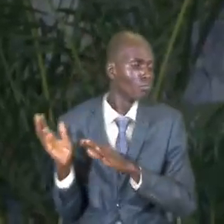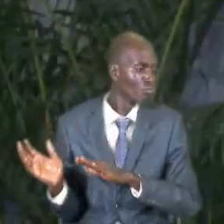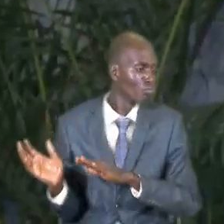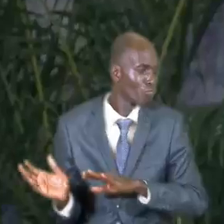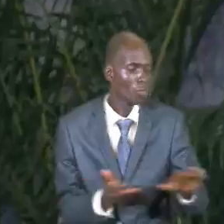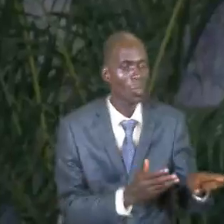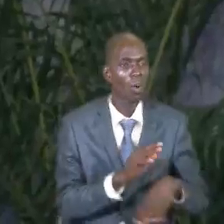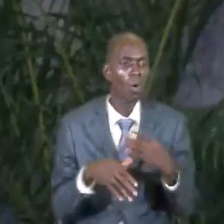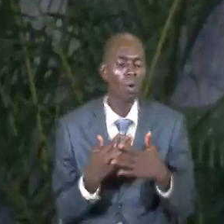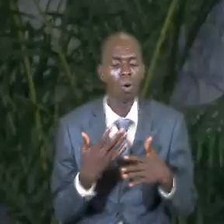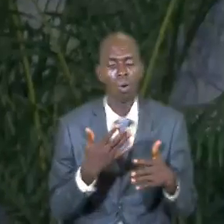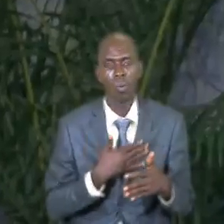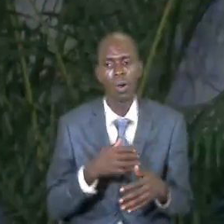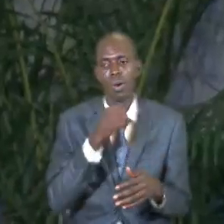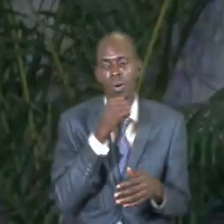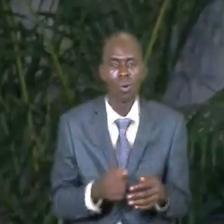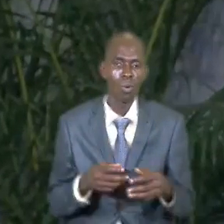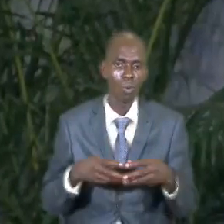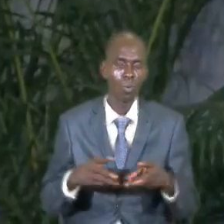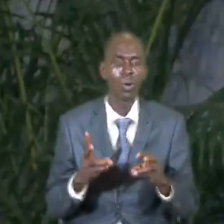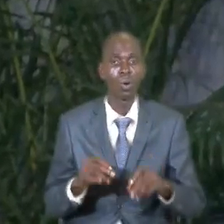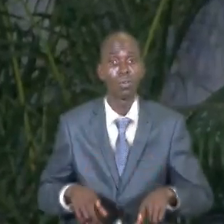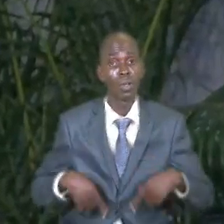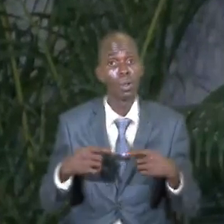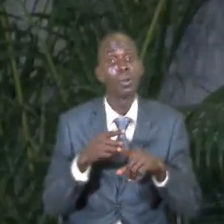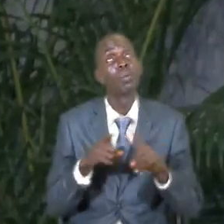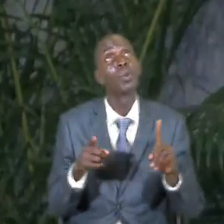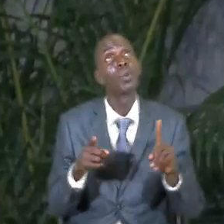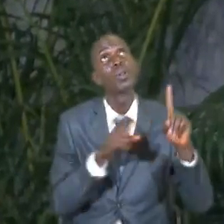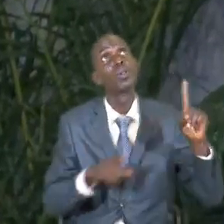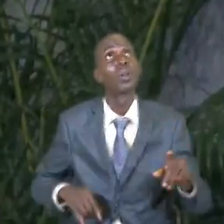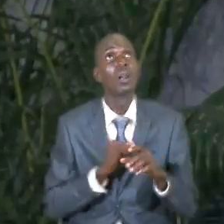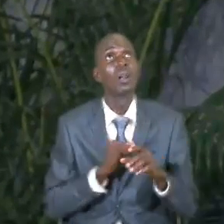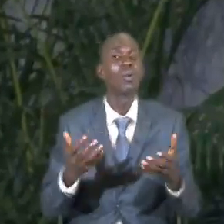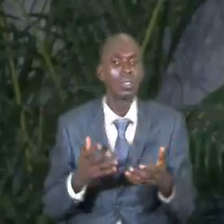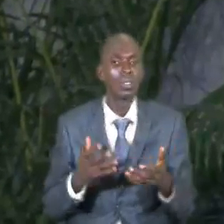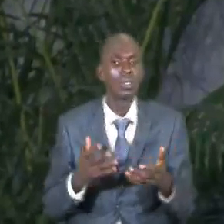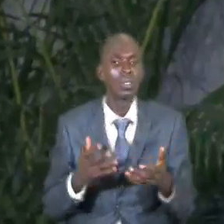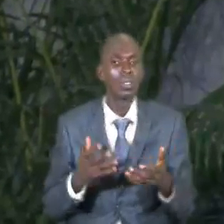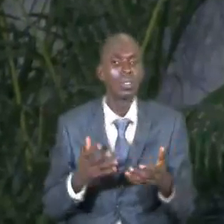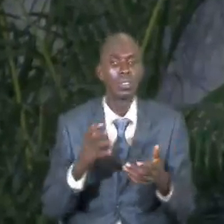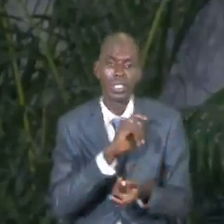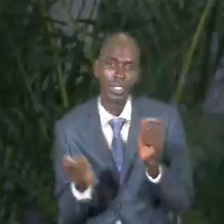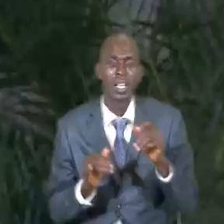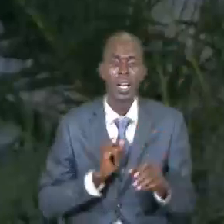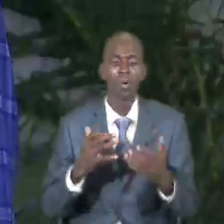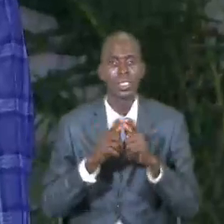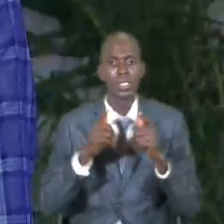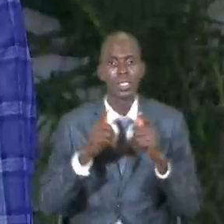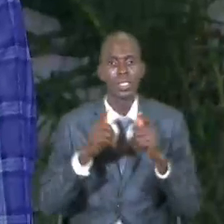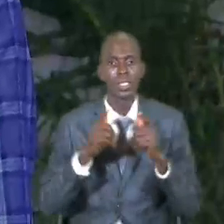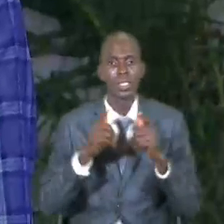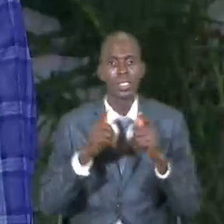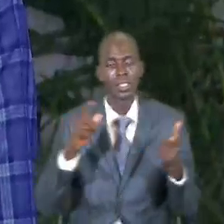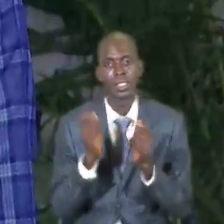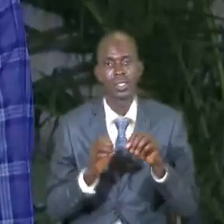in the gutter. But Lord, I want a change. I want a definite turnaround in my life. Wherever you are, just raise